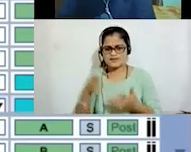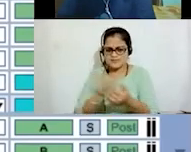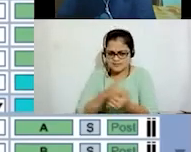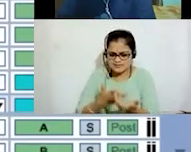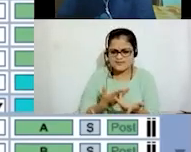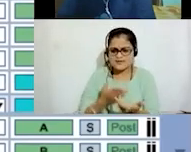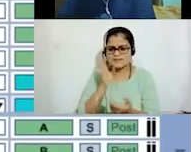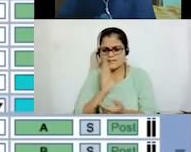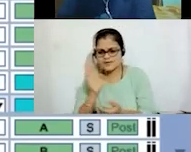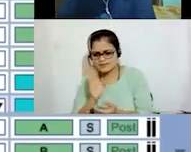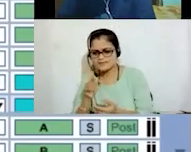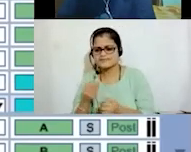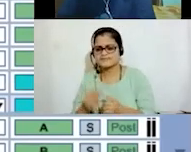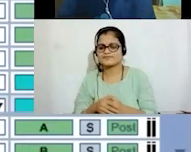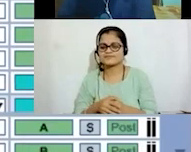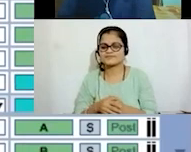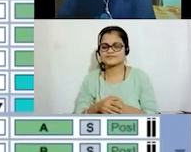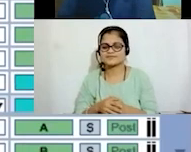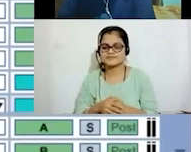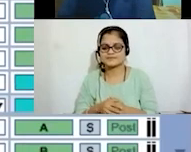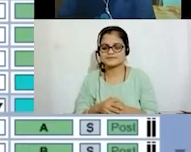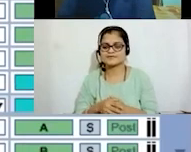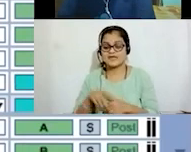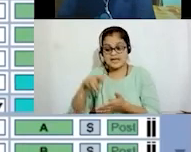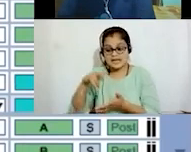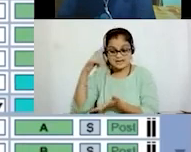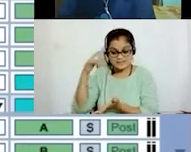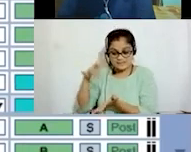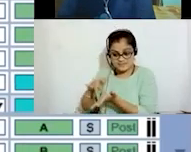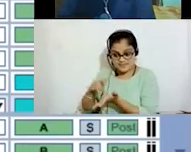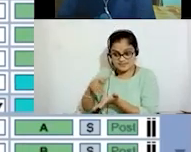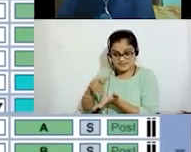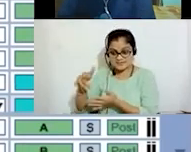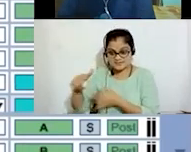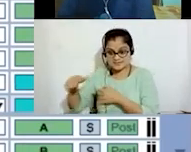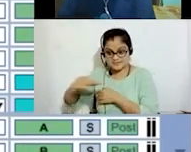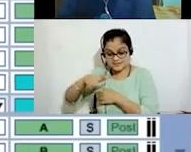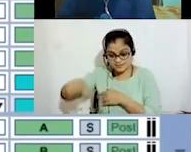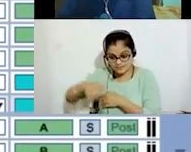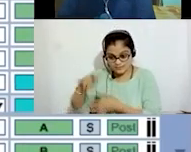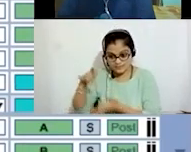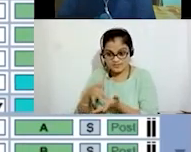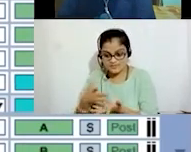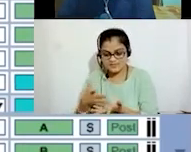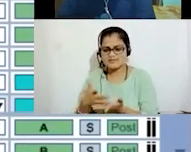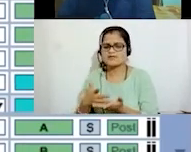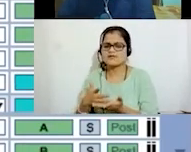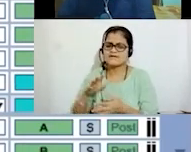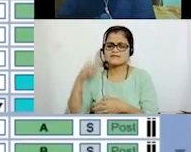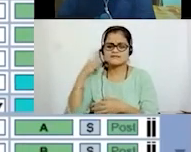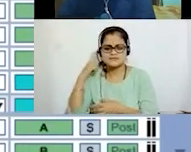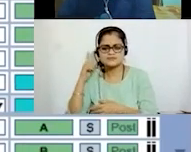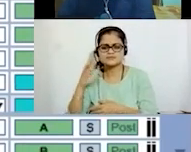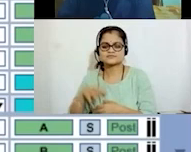as you said, that is still tied, to the location you're at. I think it's definitely legitimate, and I think it's cool that I think